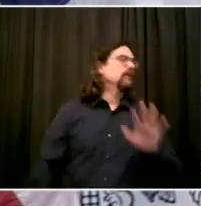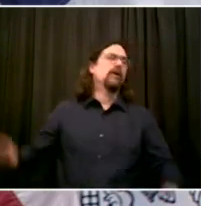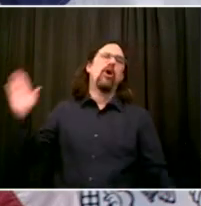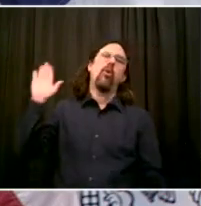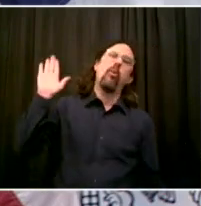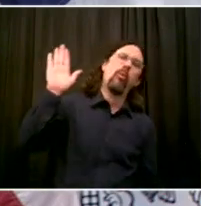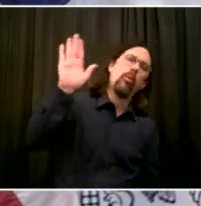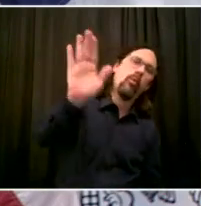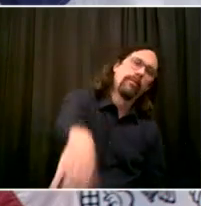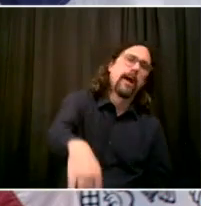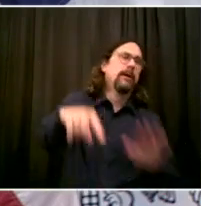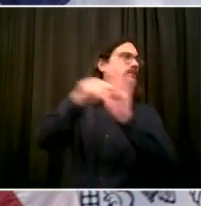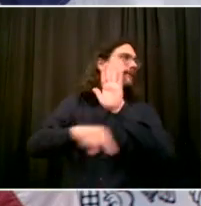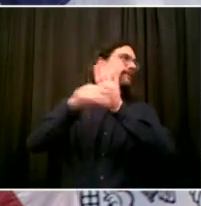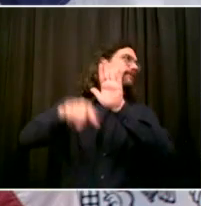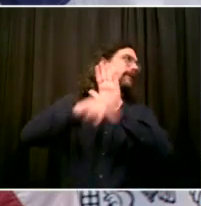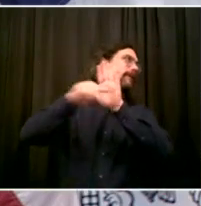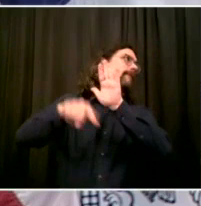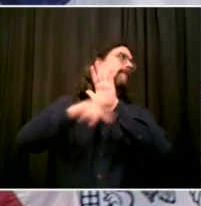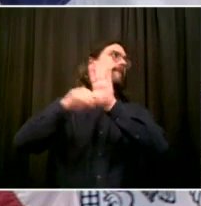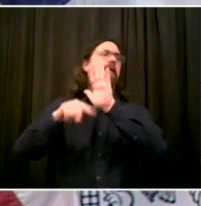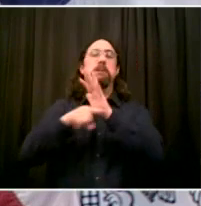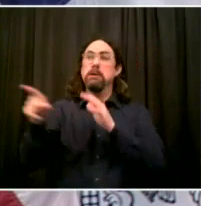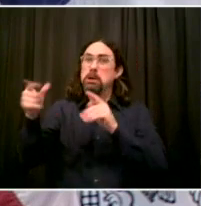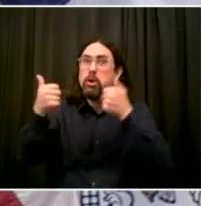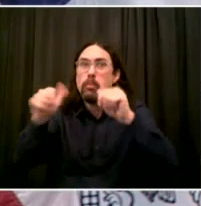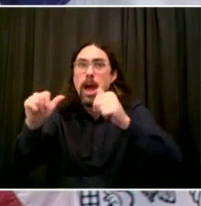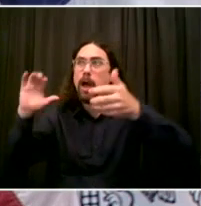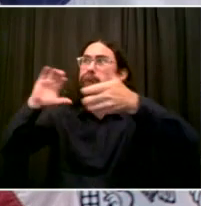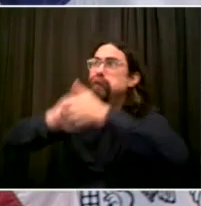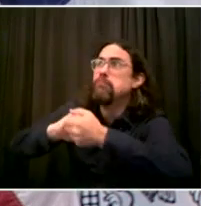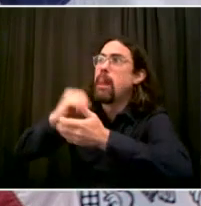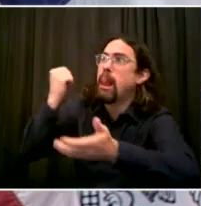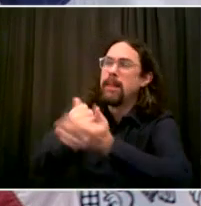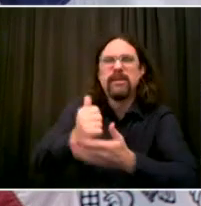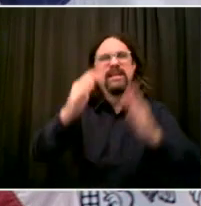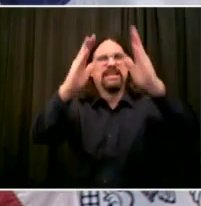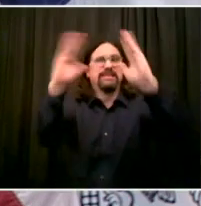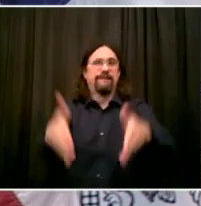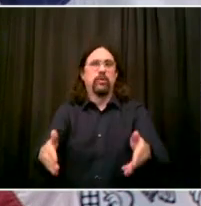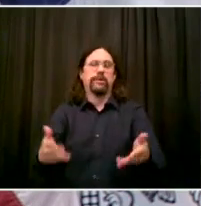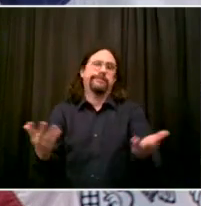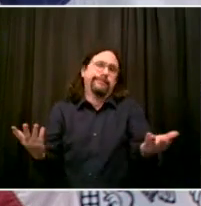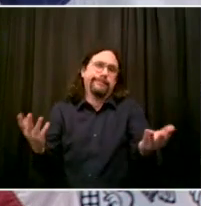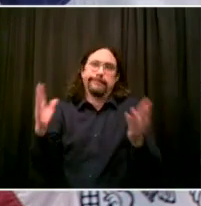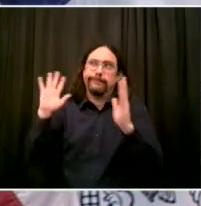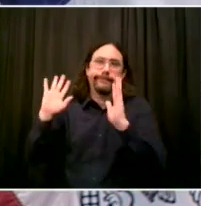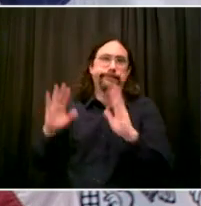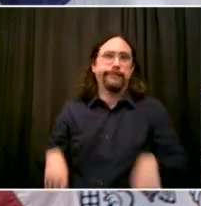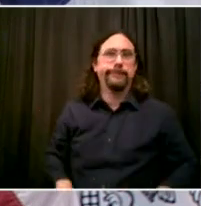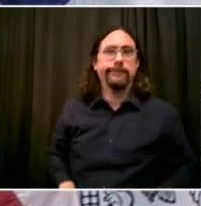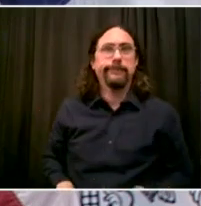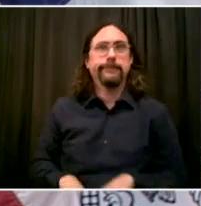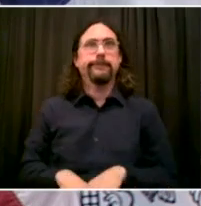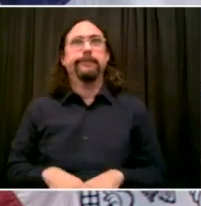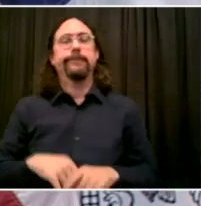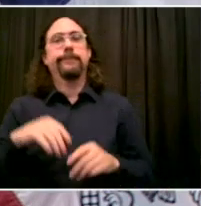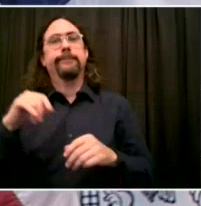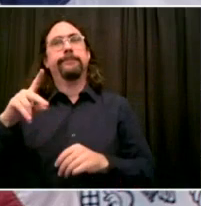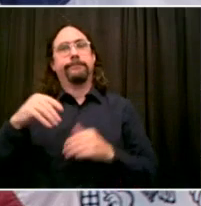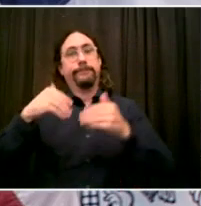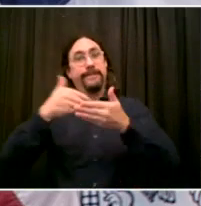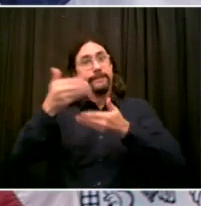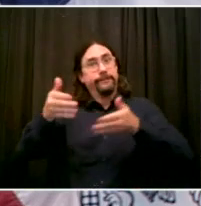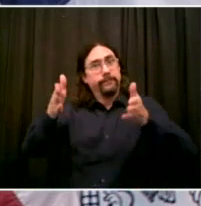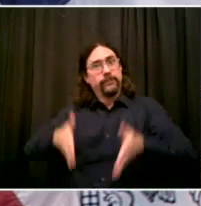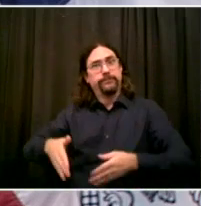The next is Jake Offenhartz from Gothamist. Hey, good morning, Mr. Mayor. There you go. I wanted to ask about the